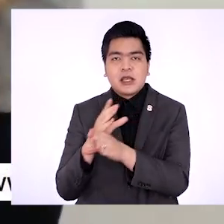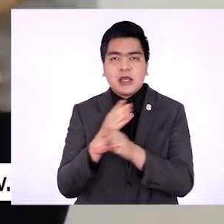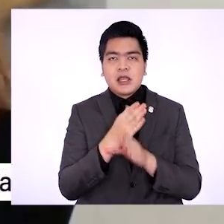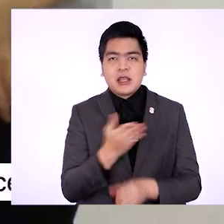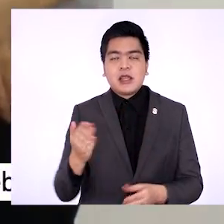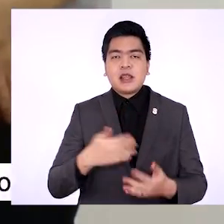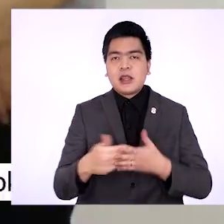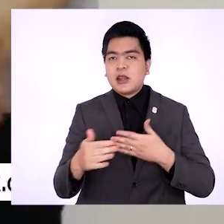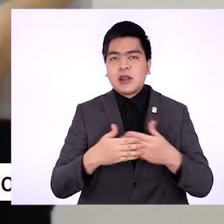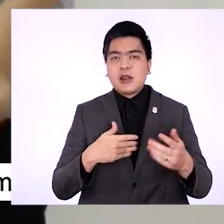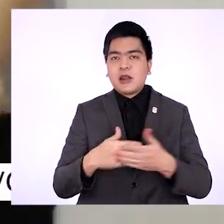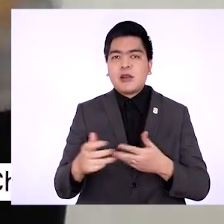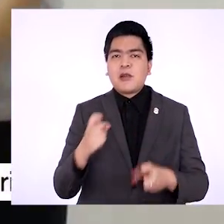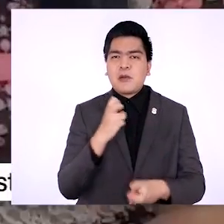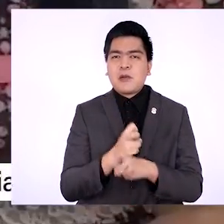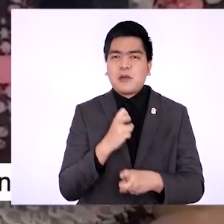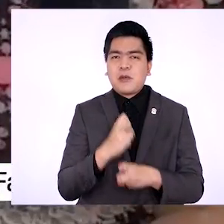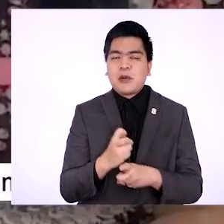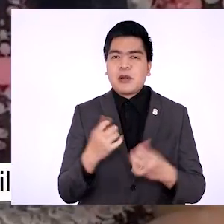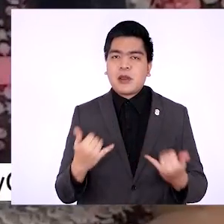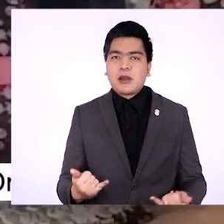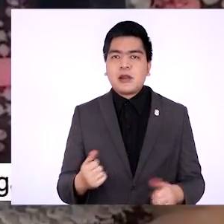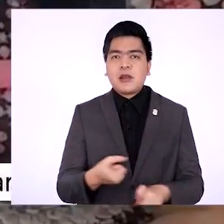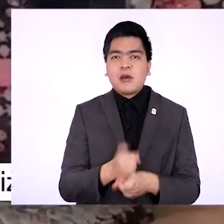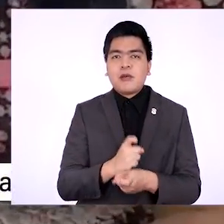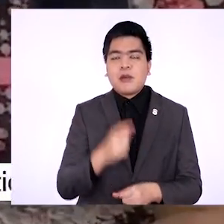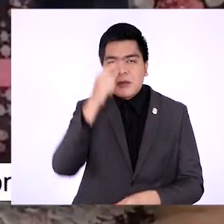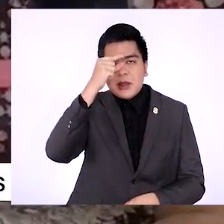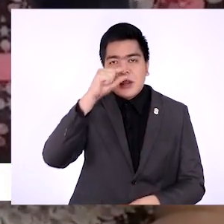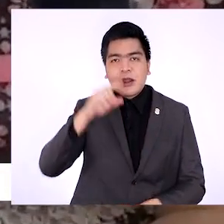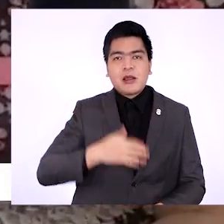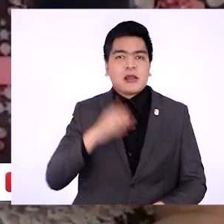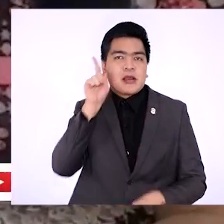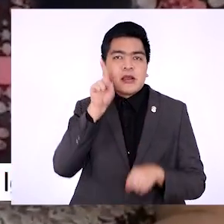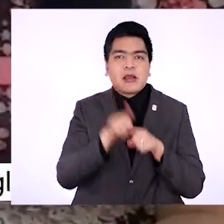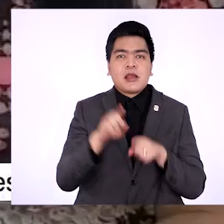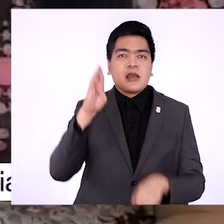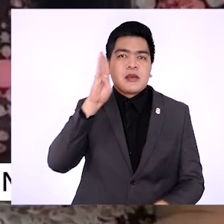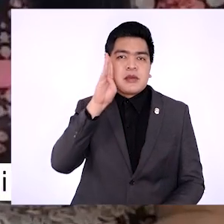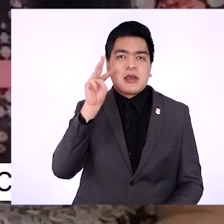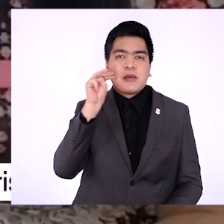the midst of very challenging times. From Thailand, I am Sister Bea